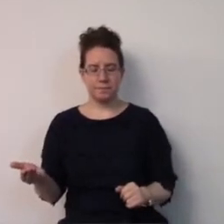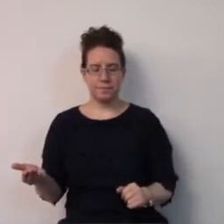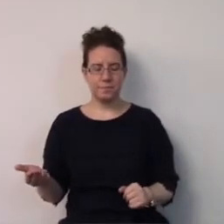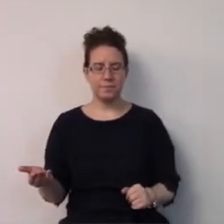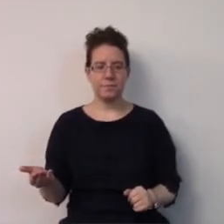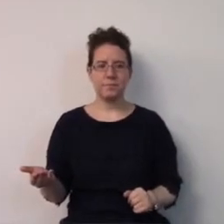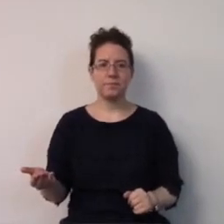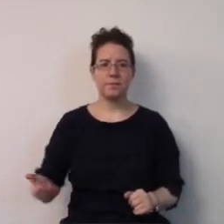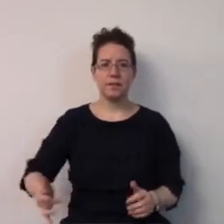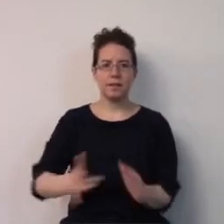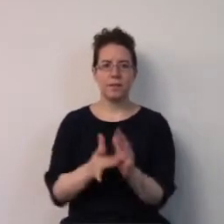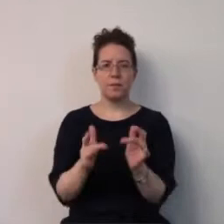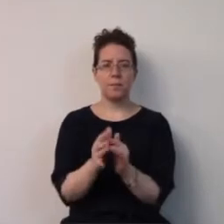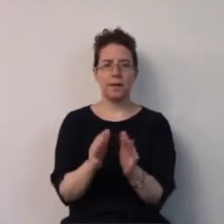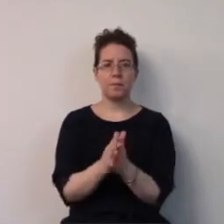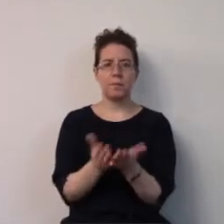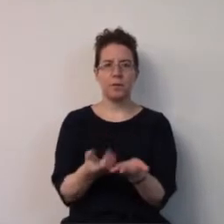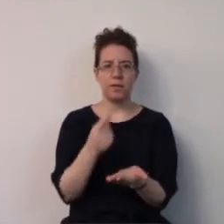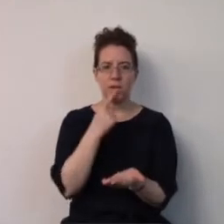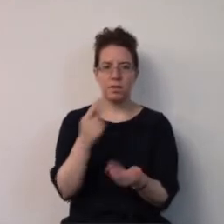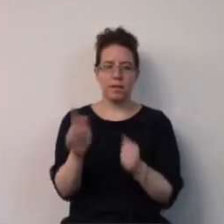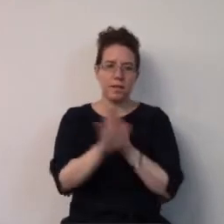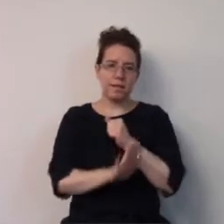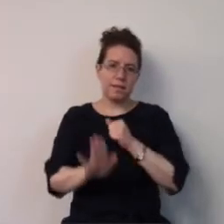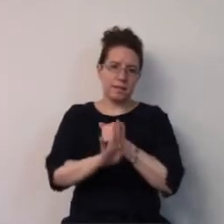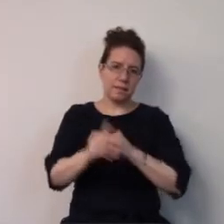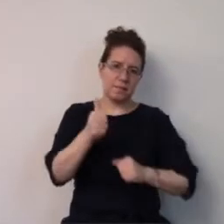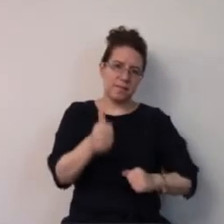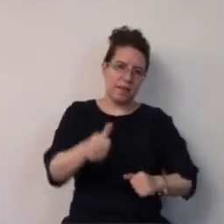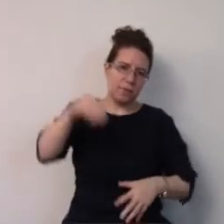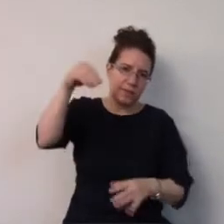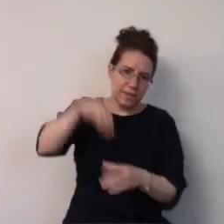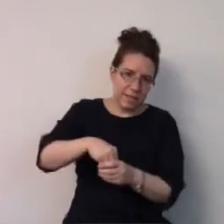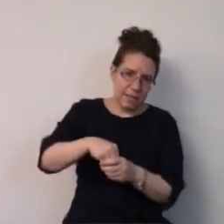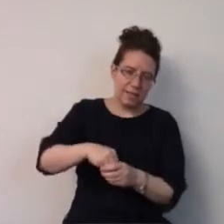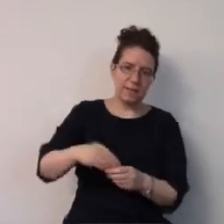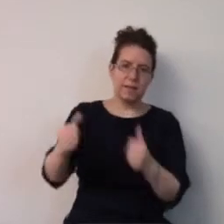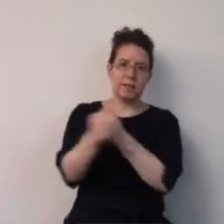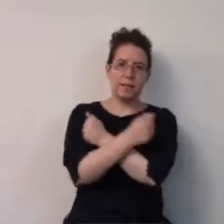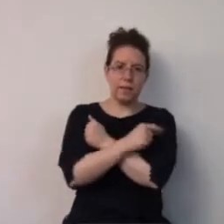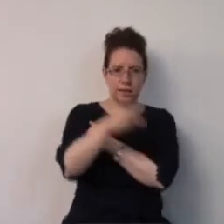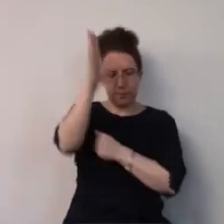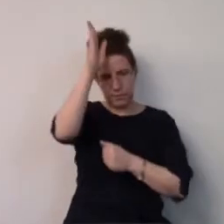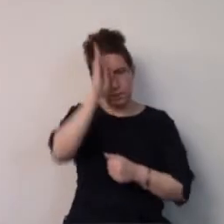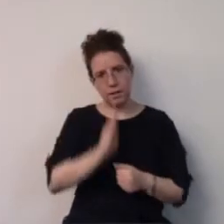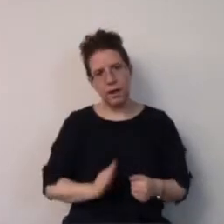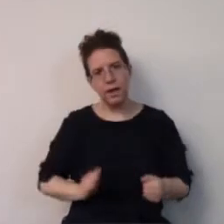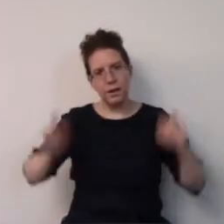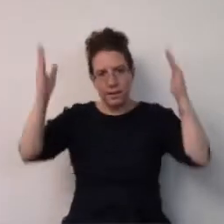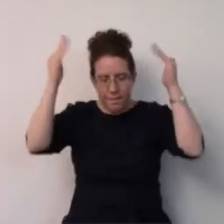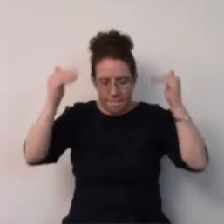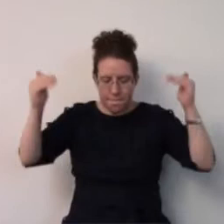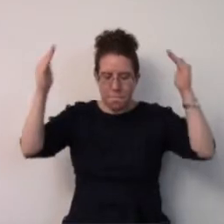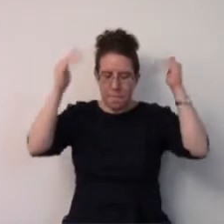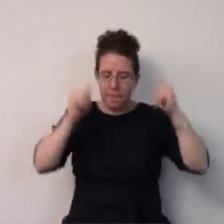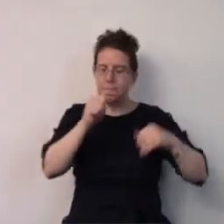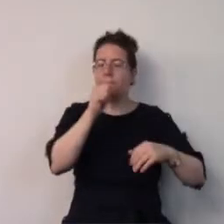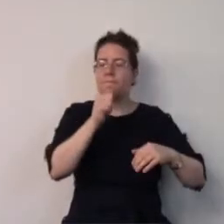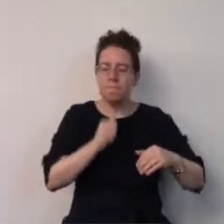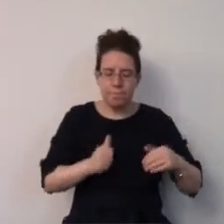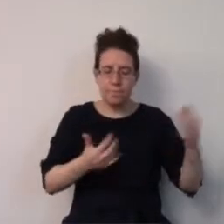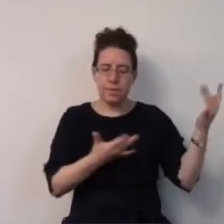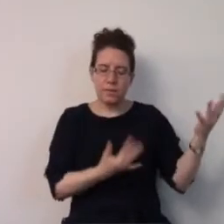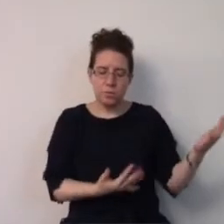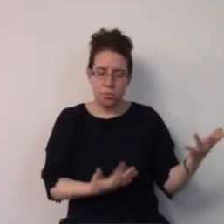Amen. Oh, Jesus. Why don't you just lift your hands for a moment and thank Him for His love.